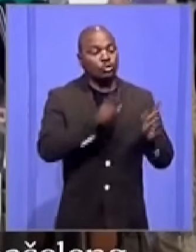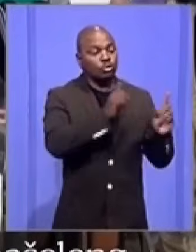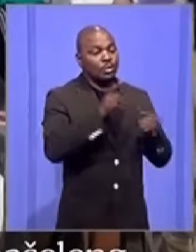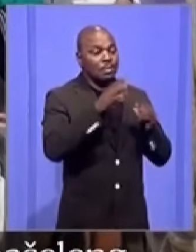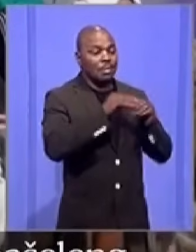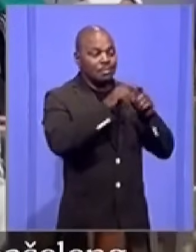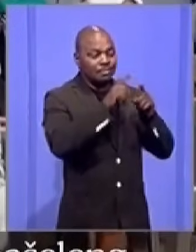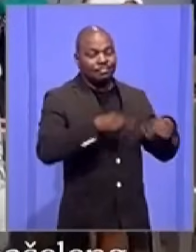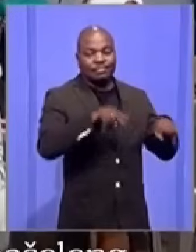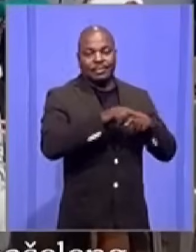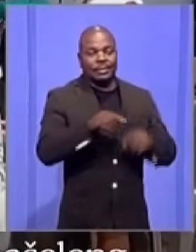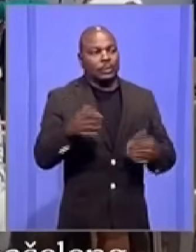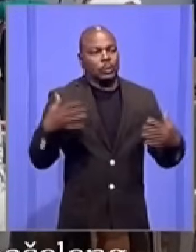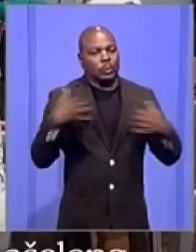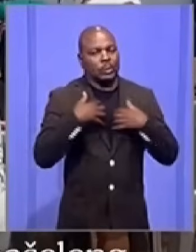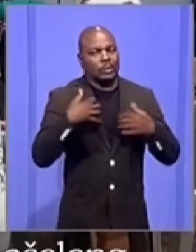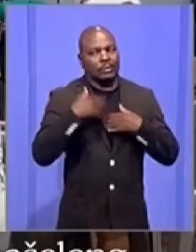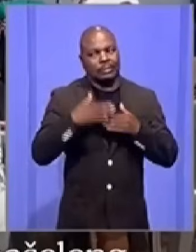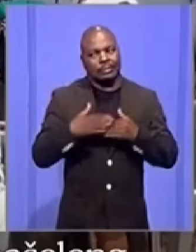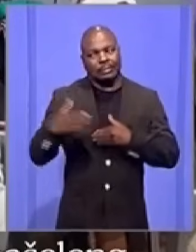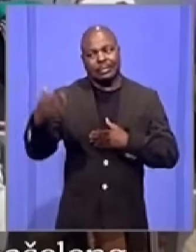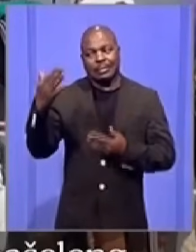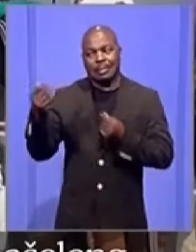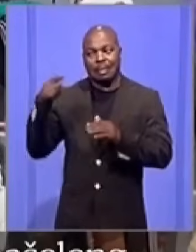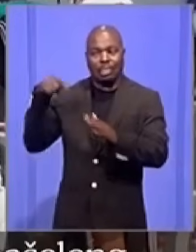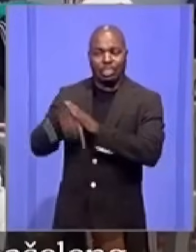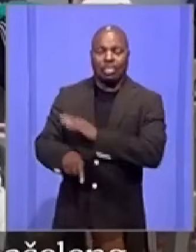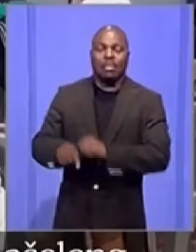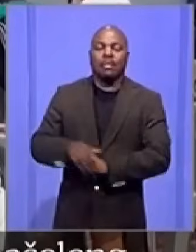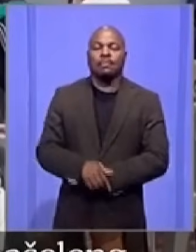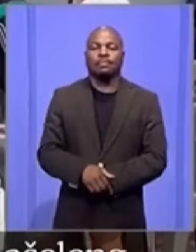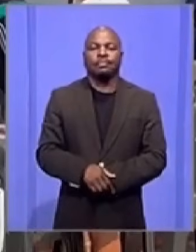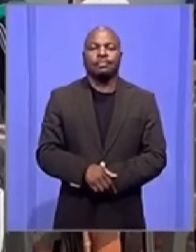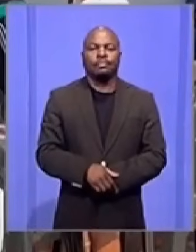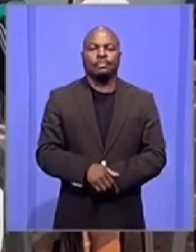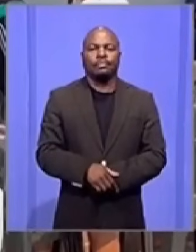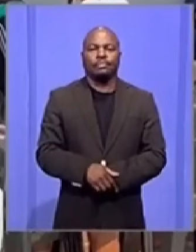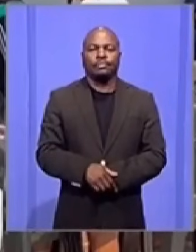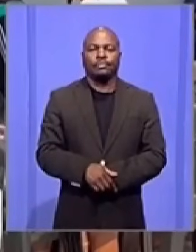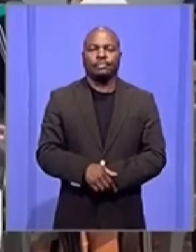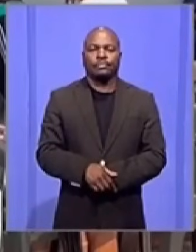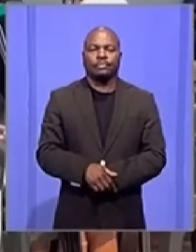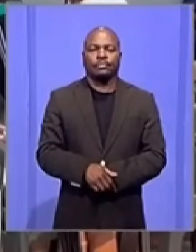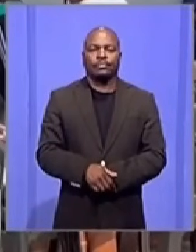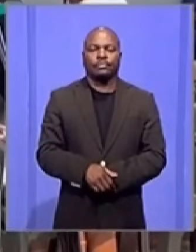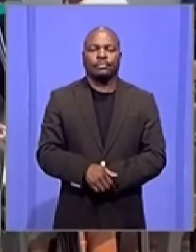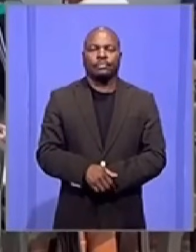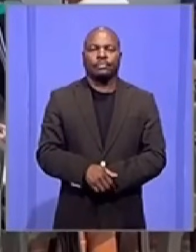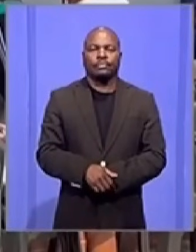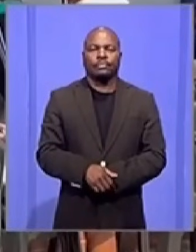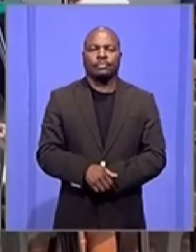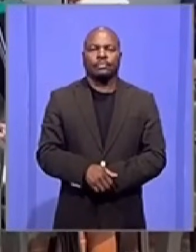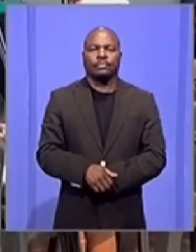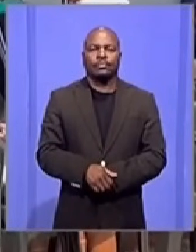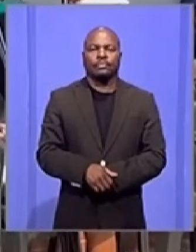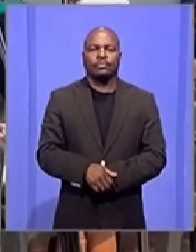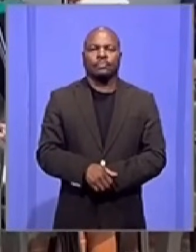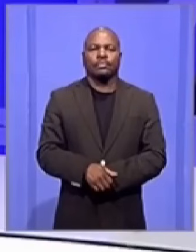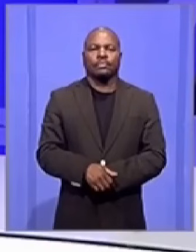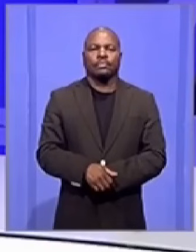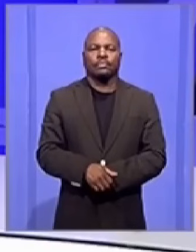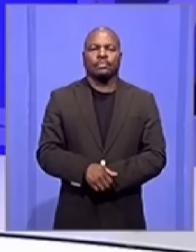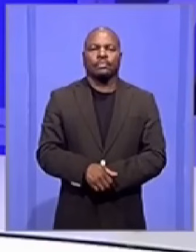society a re a na le letšhogo la gore mašheleng a bona e ka ba a jabeditšwe ke mahlatse phaladin ditabeng tša SABC ga mogopo